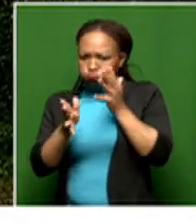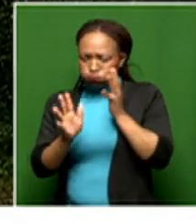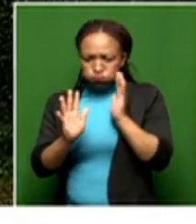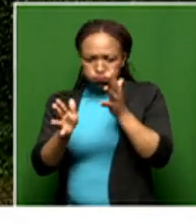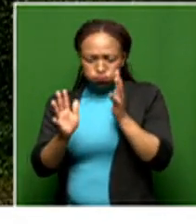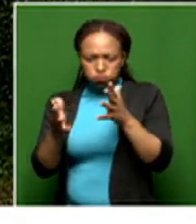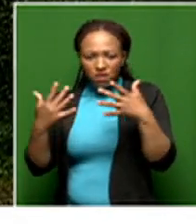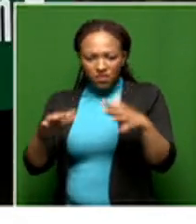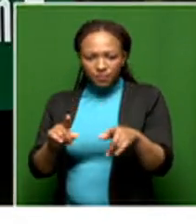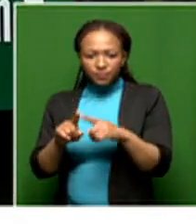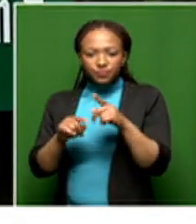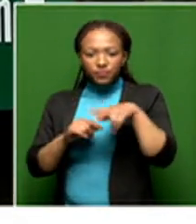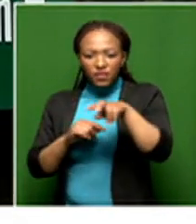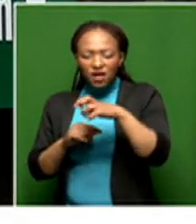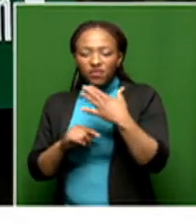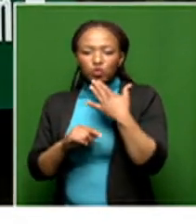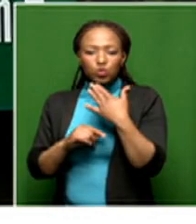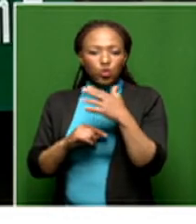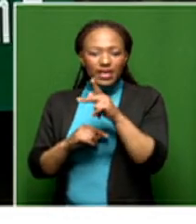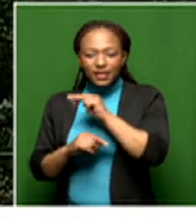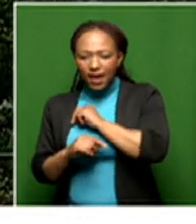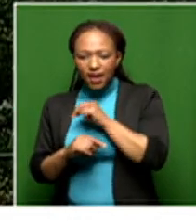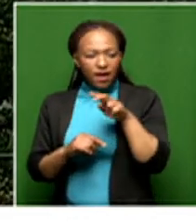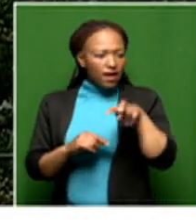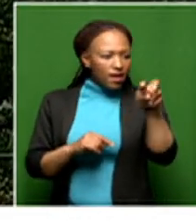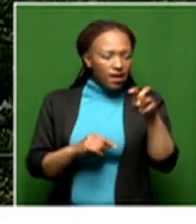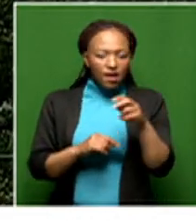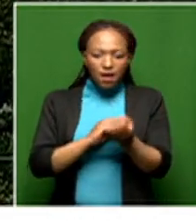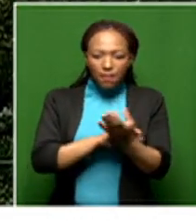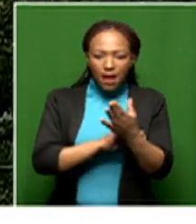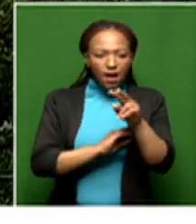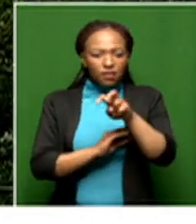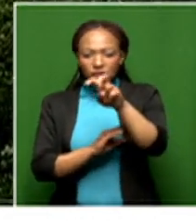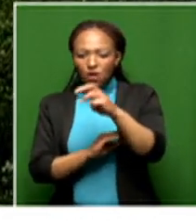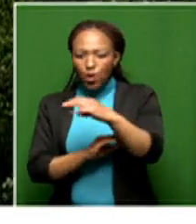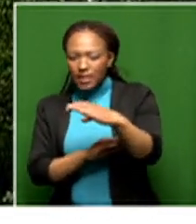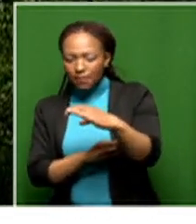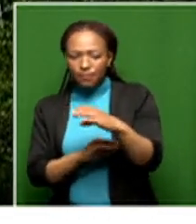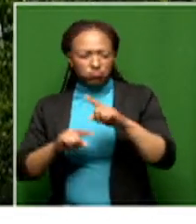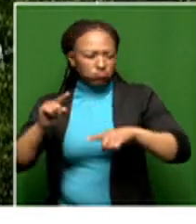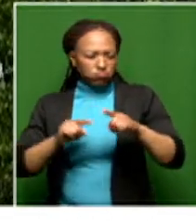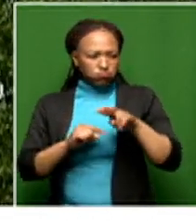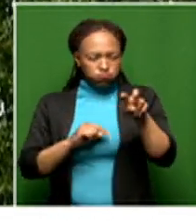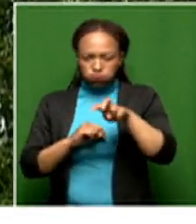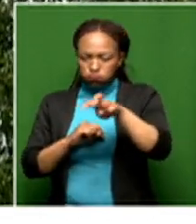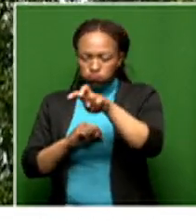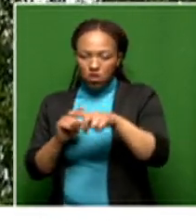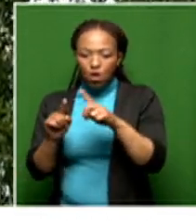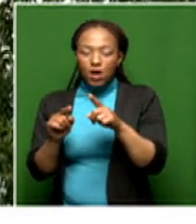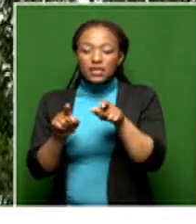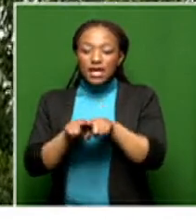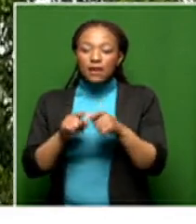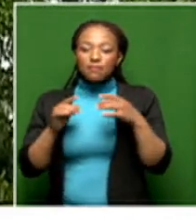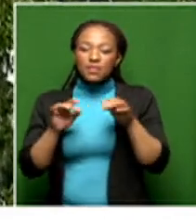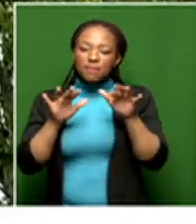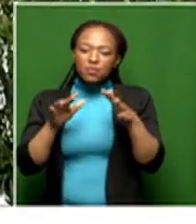all chock-a-block, travel to KZN, travel to Mpumalanga, travel to Western Cape as well. Again, it's people mostly expressing their freedom